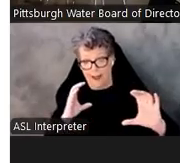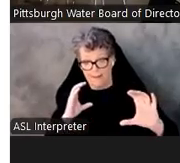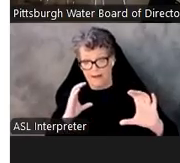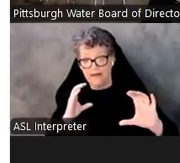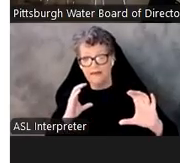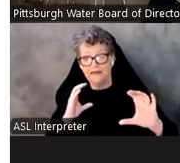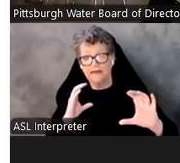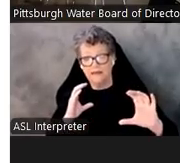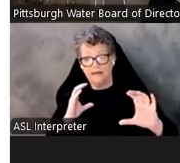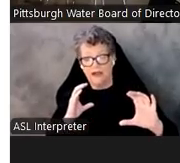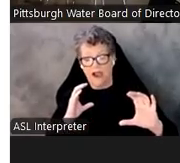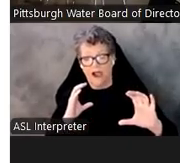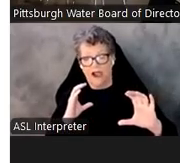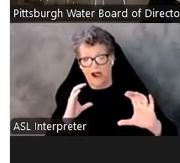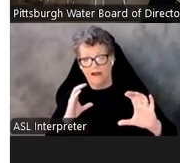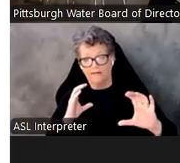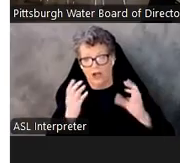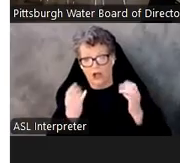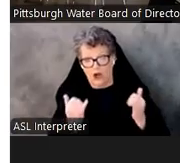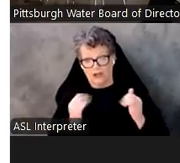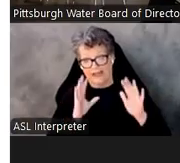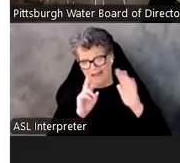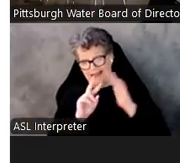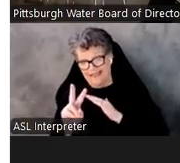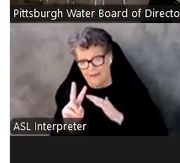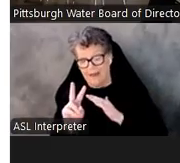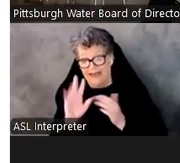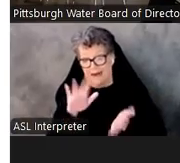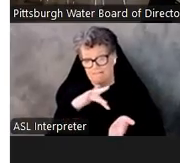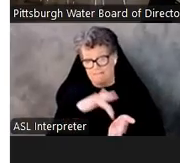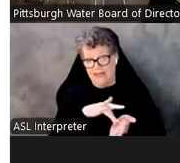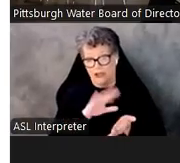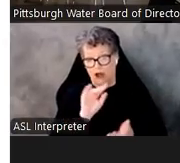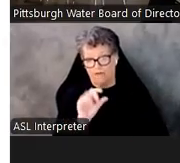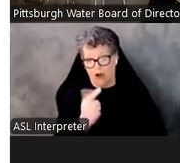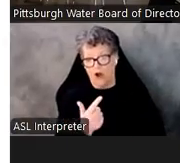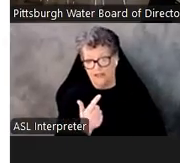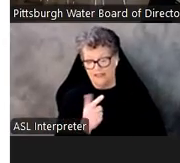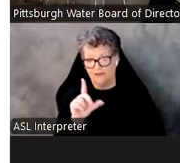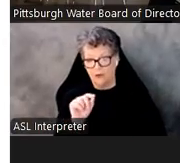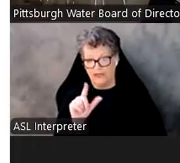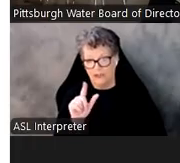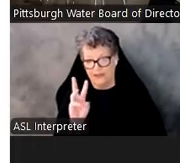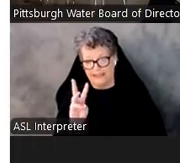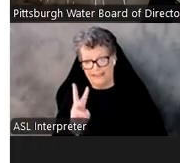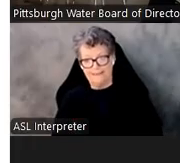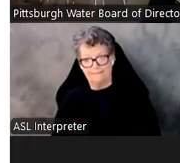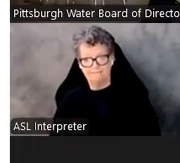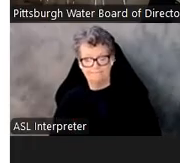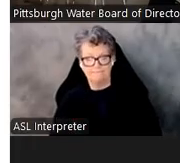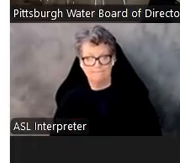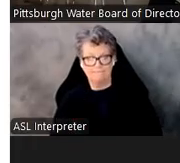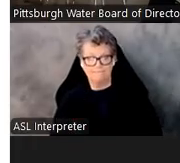pipe currently anticipated in mid-August of 2026.